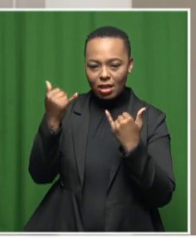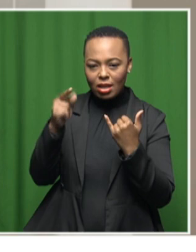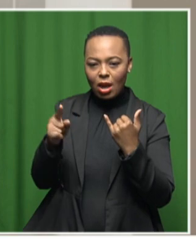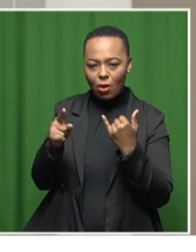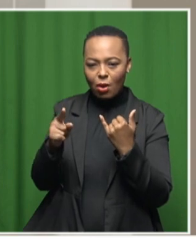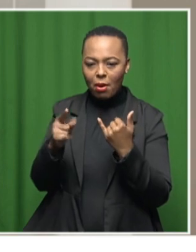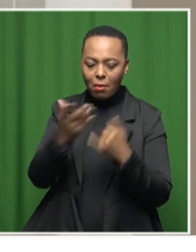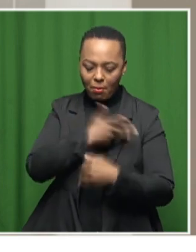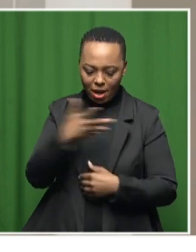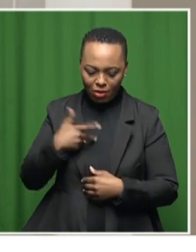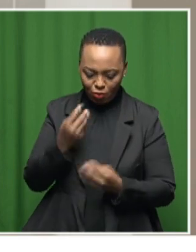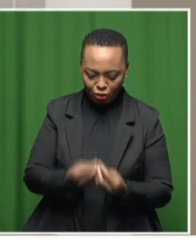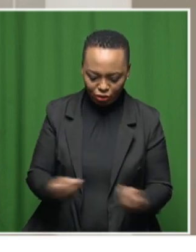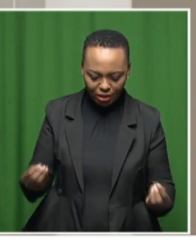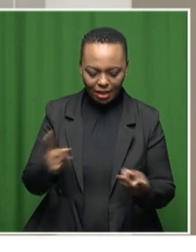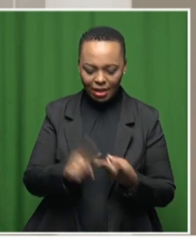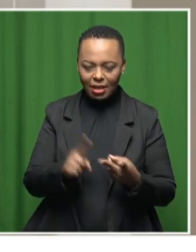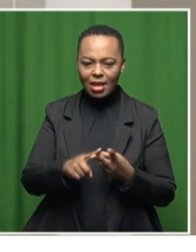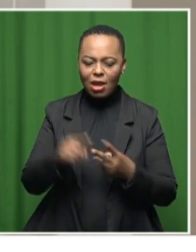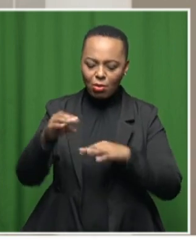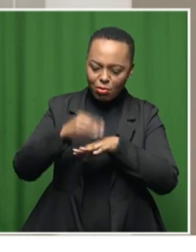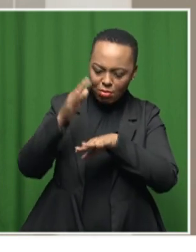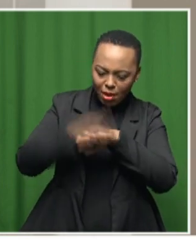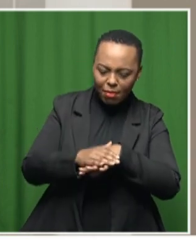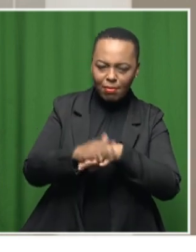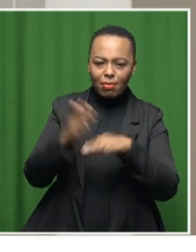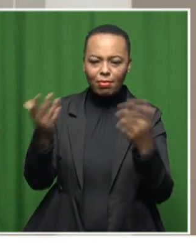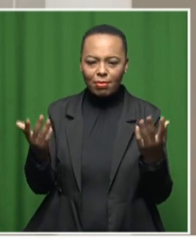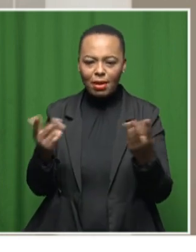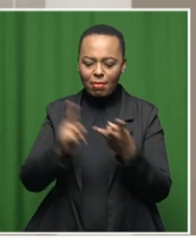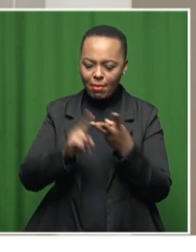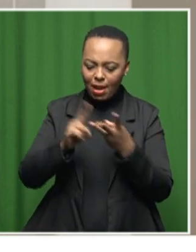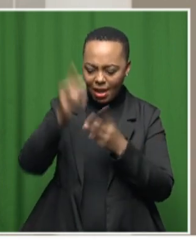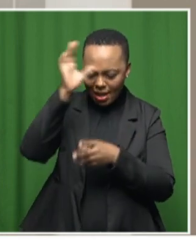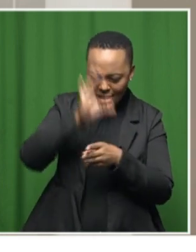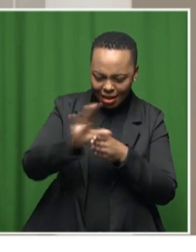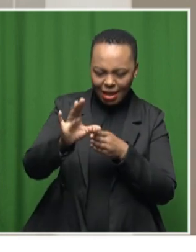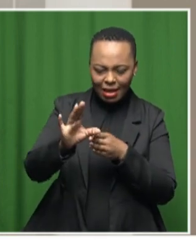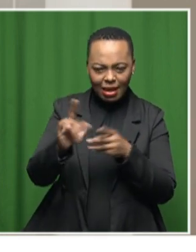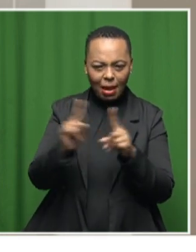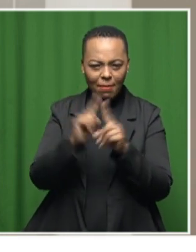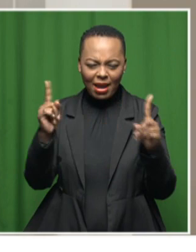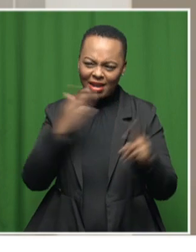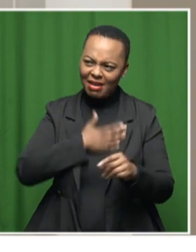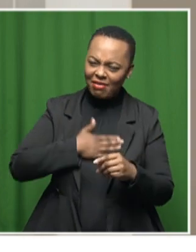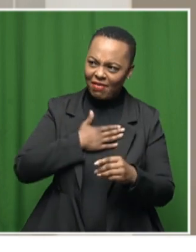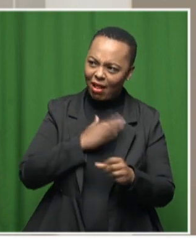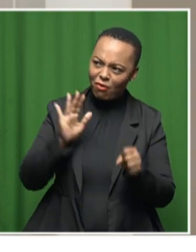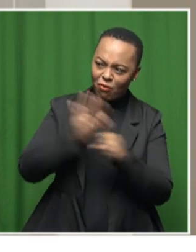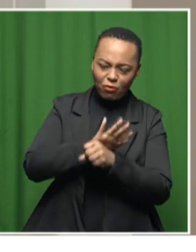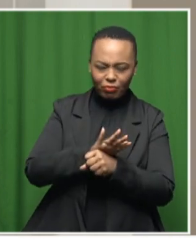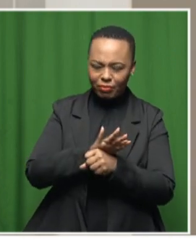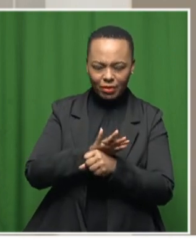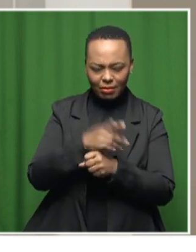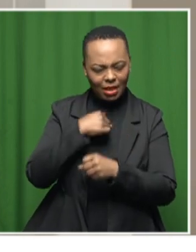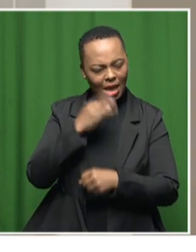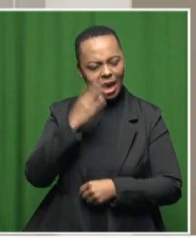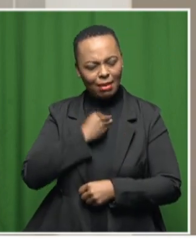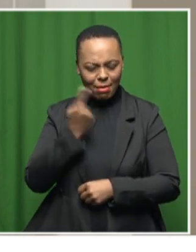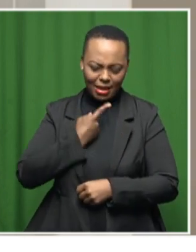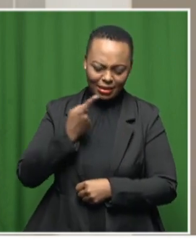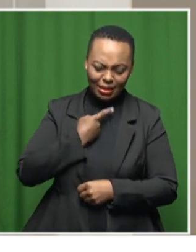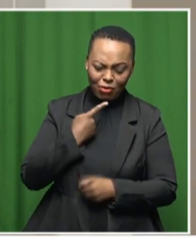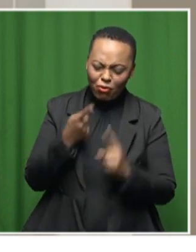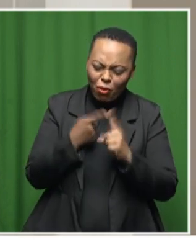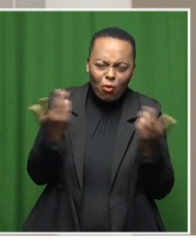the mother of my children, and I was successful in my career, but I didn't feel whole. And then I started questioning, who am I? Where do I